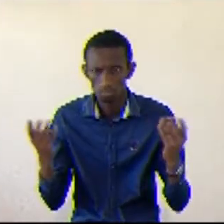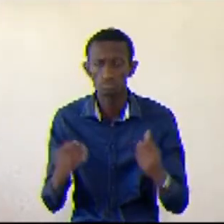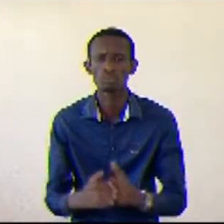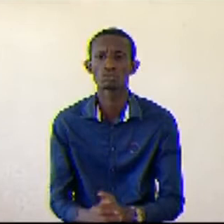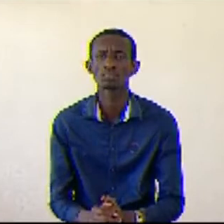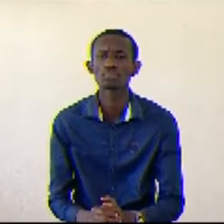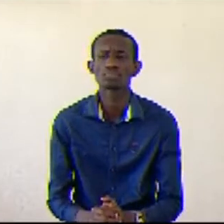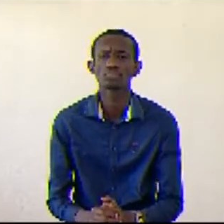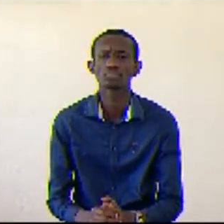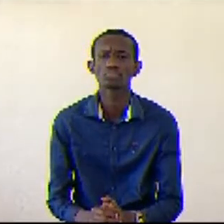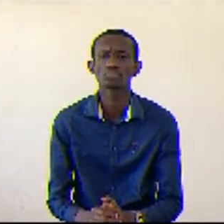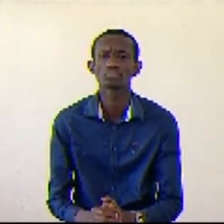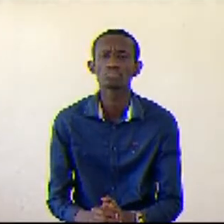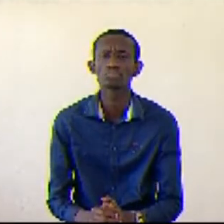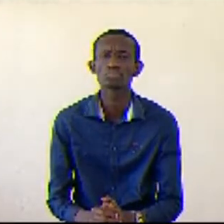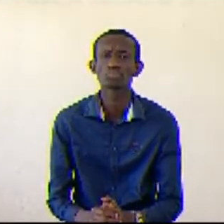we get